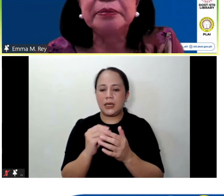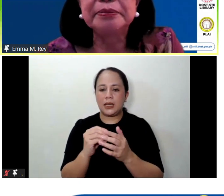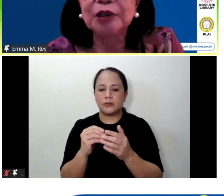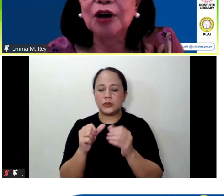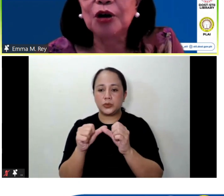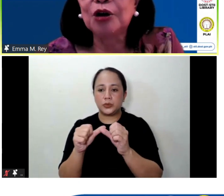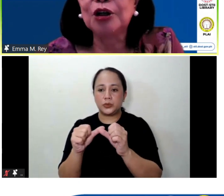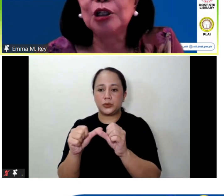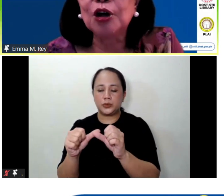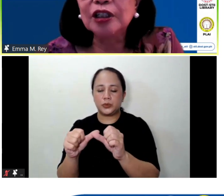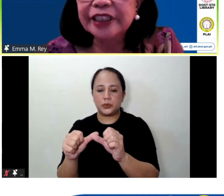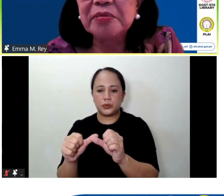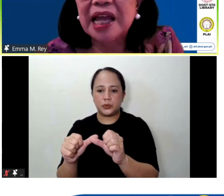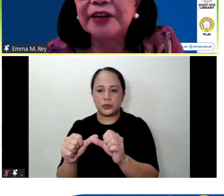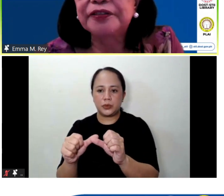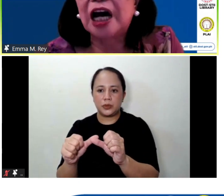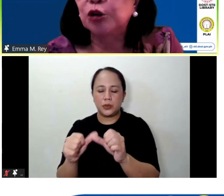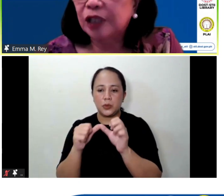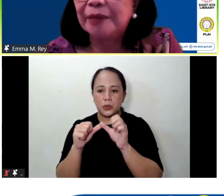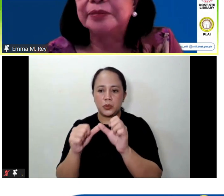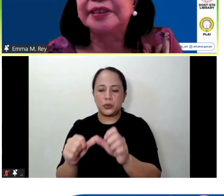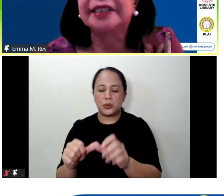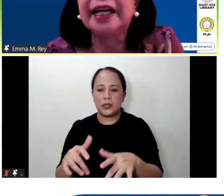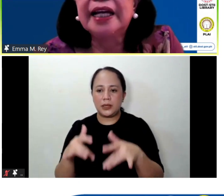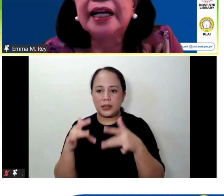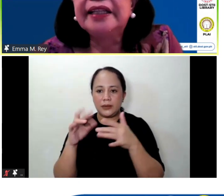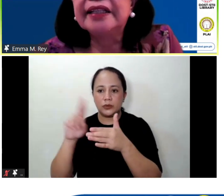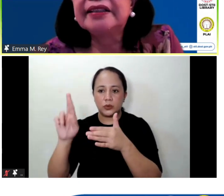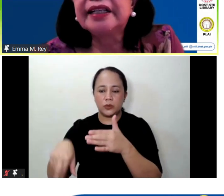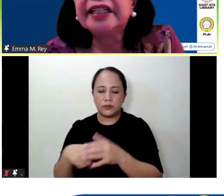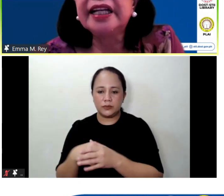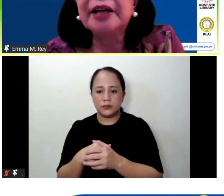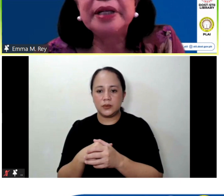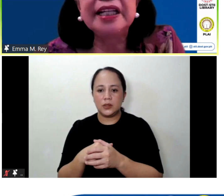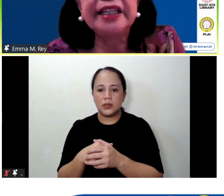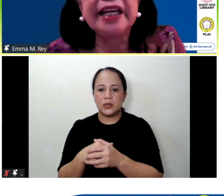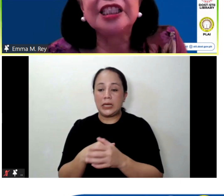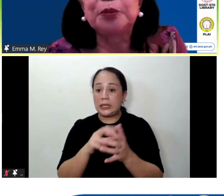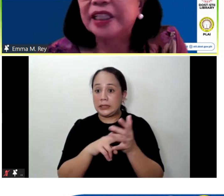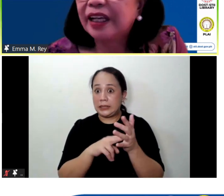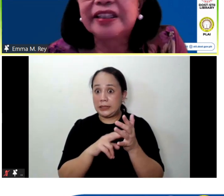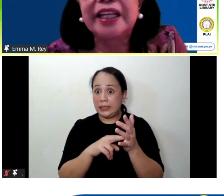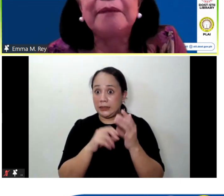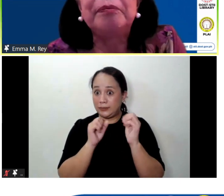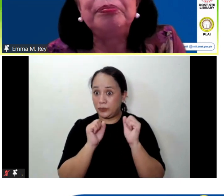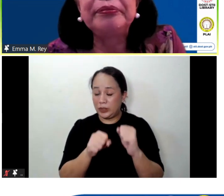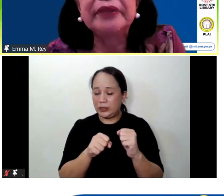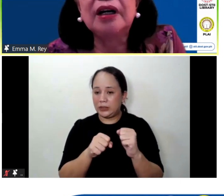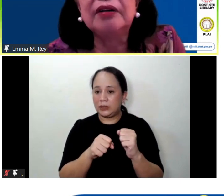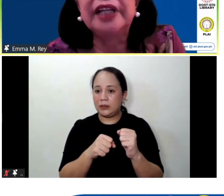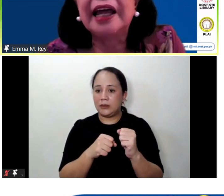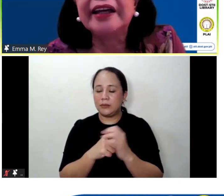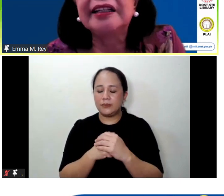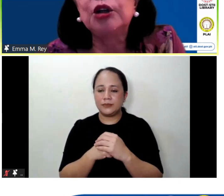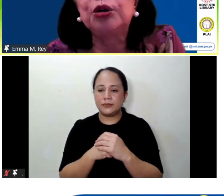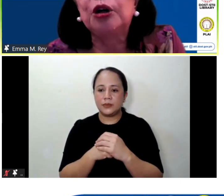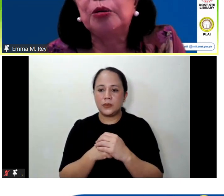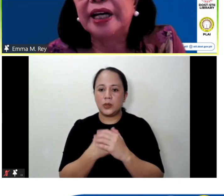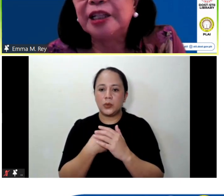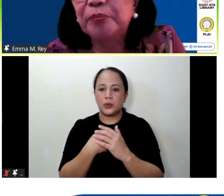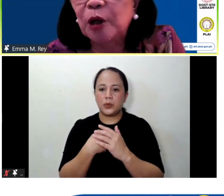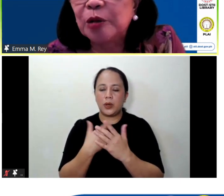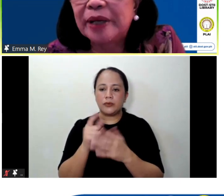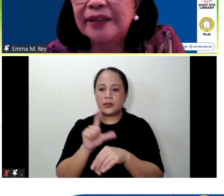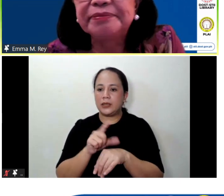long-term life outcomes, that reading ability is predictive of the likelihood